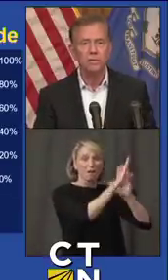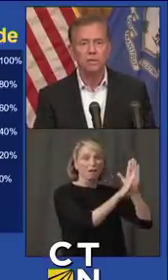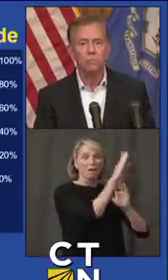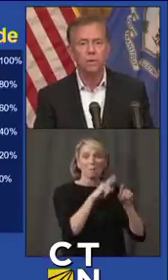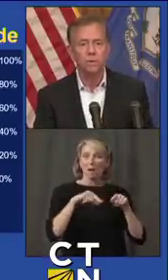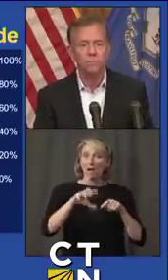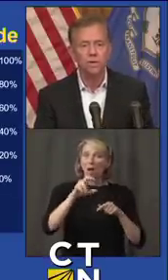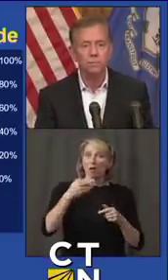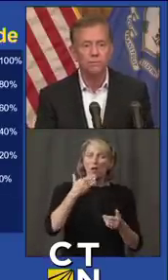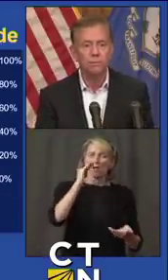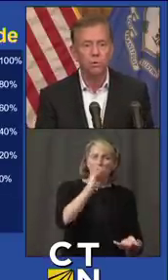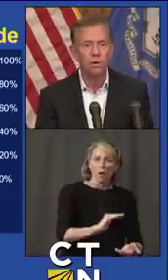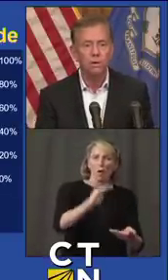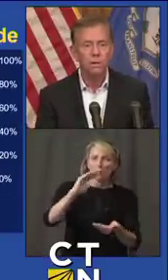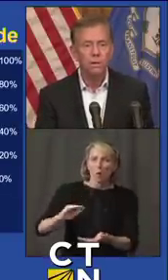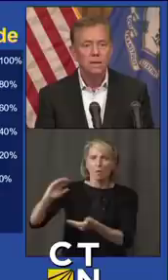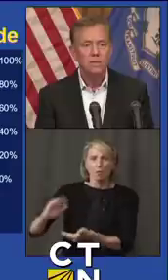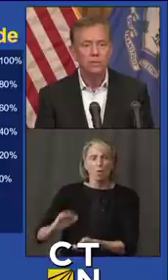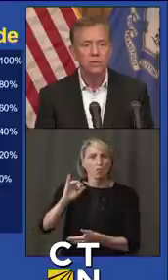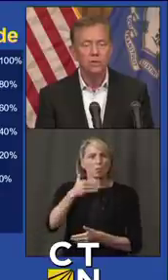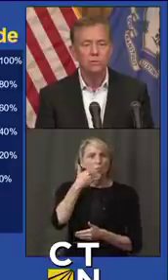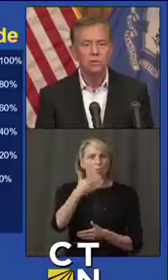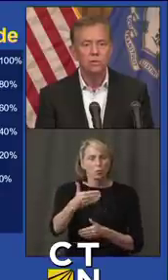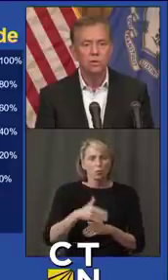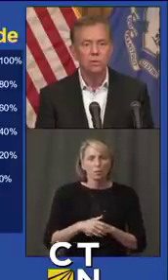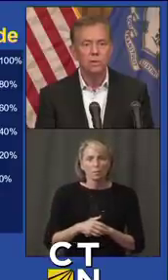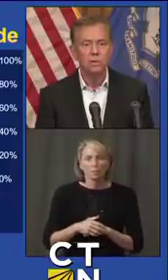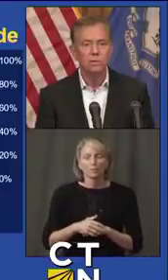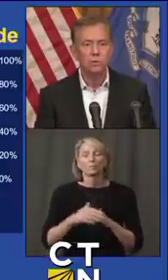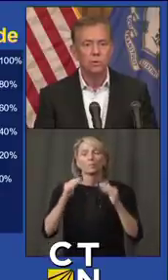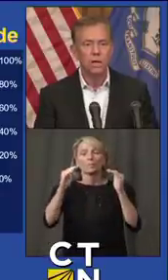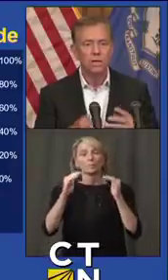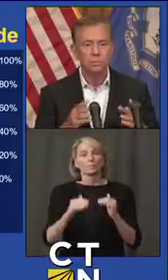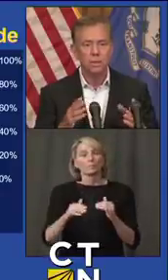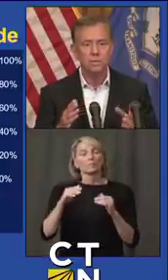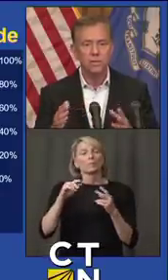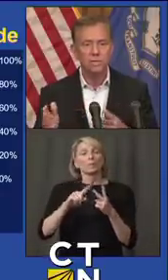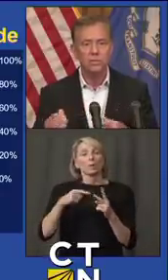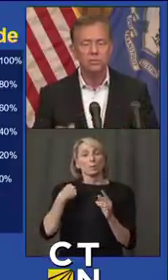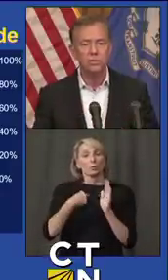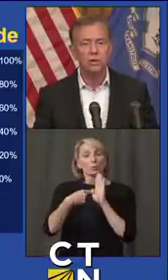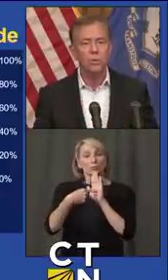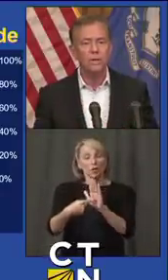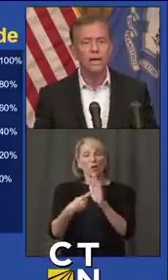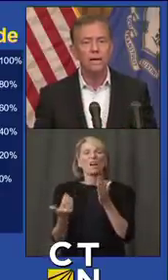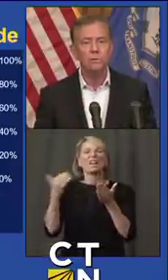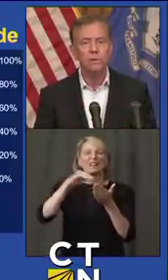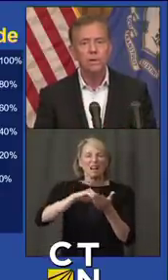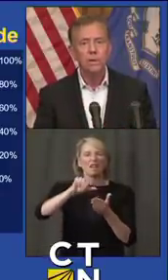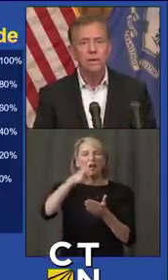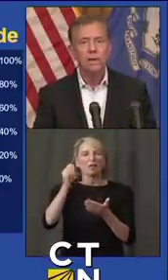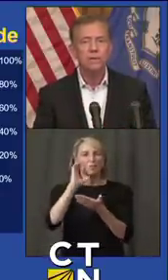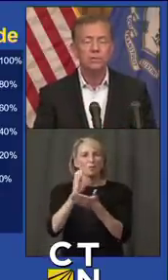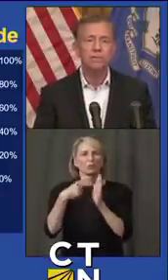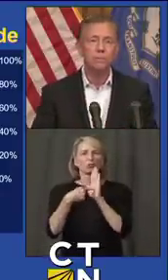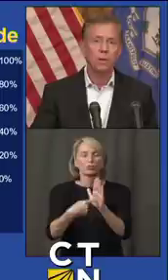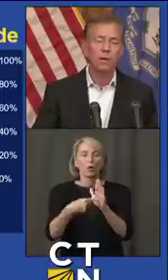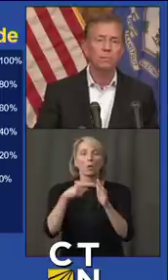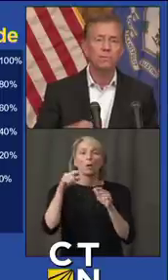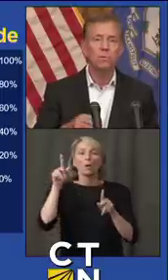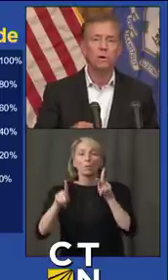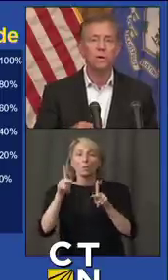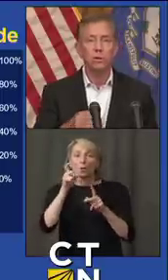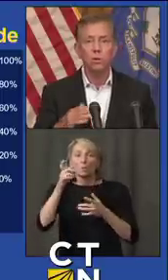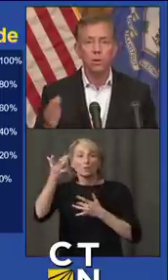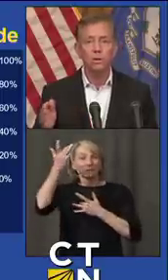think, is one you've seen before. It just goes to show that the total hospitalizations are going down. And as I've